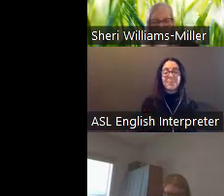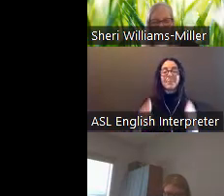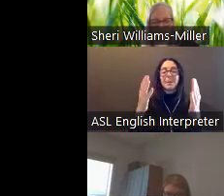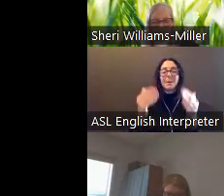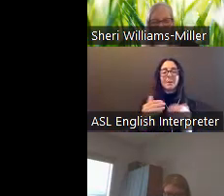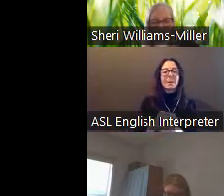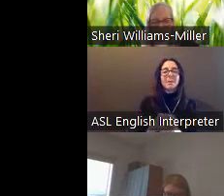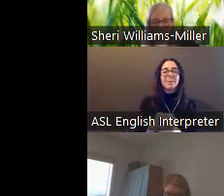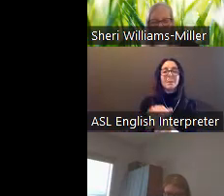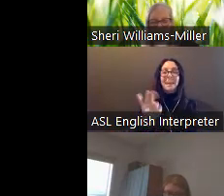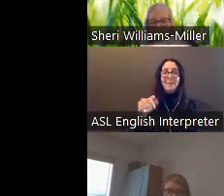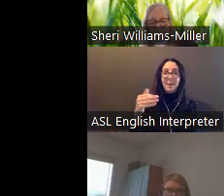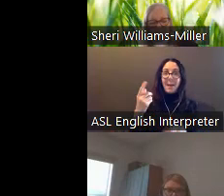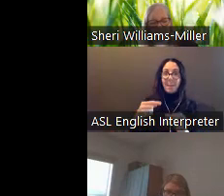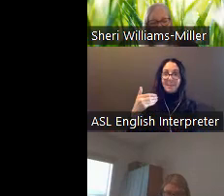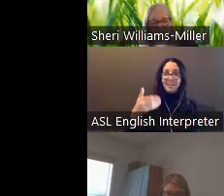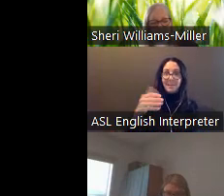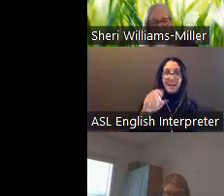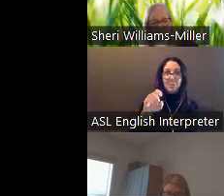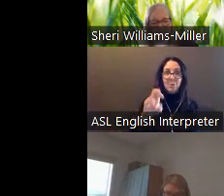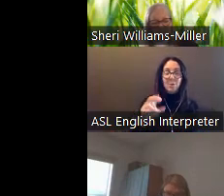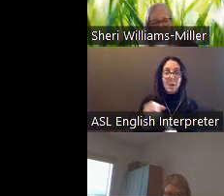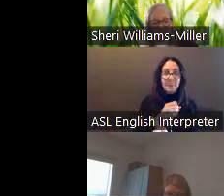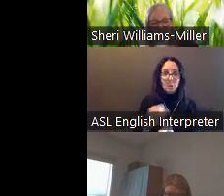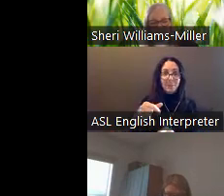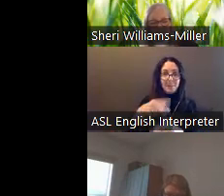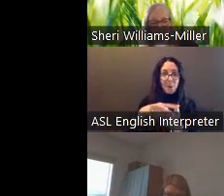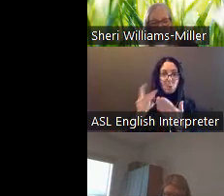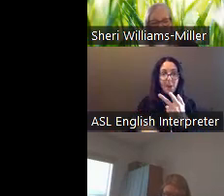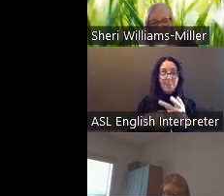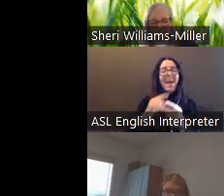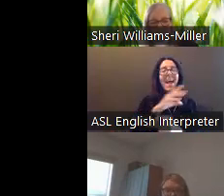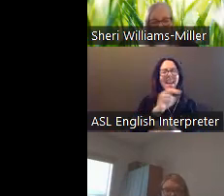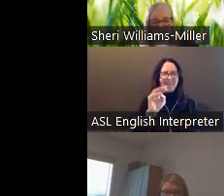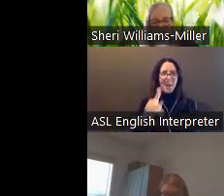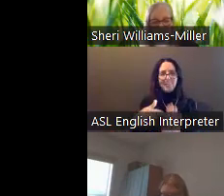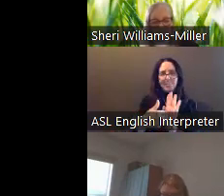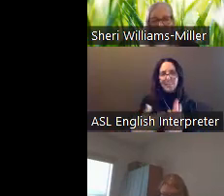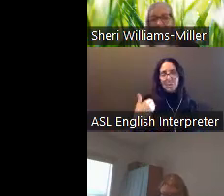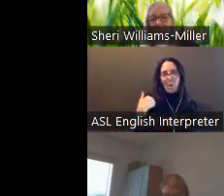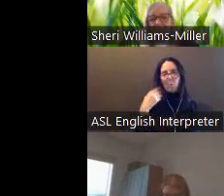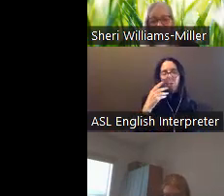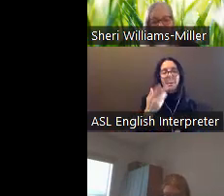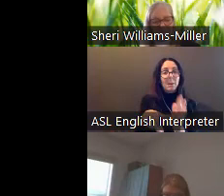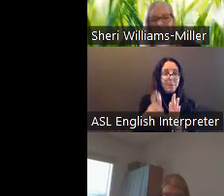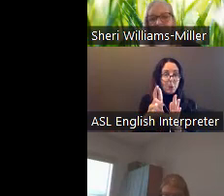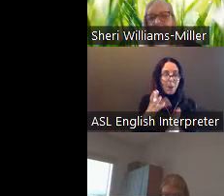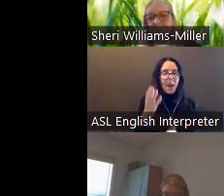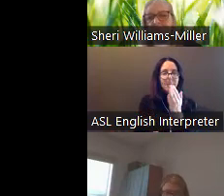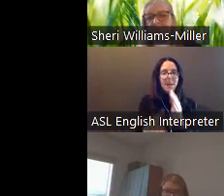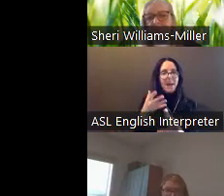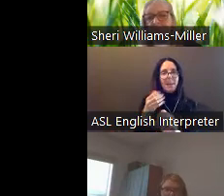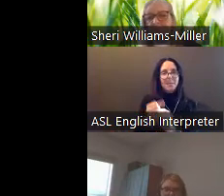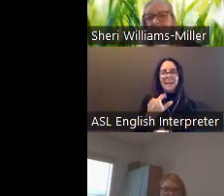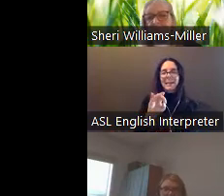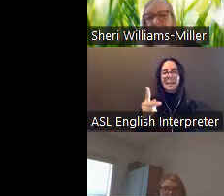our program, and our process map will obviously be reviewed, and we may need to update links to